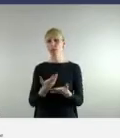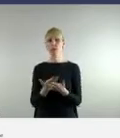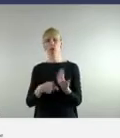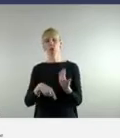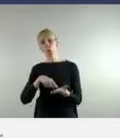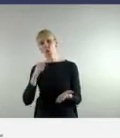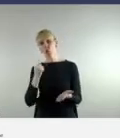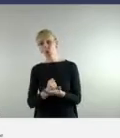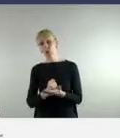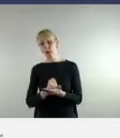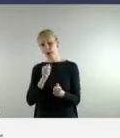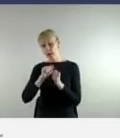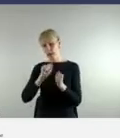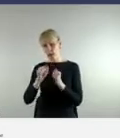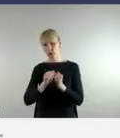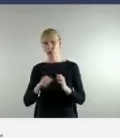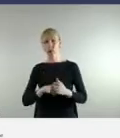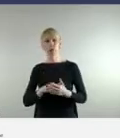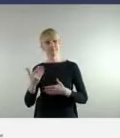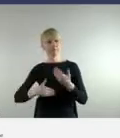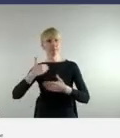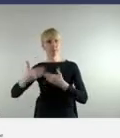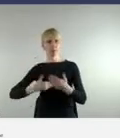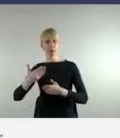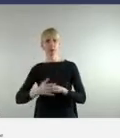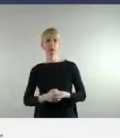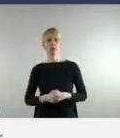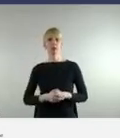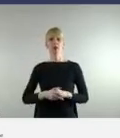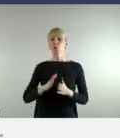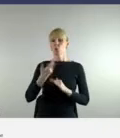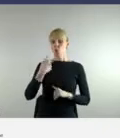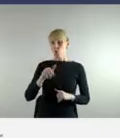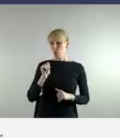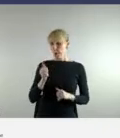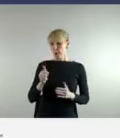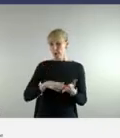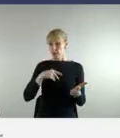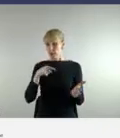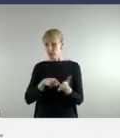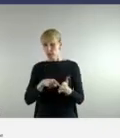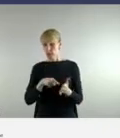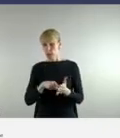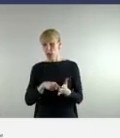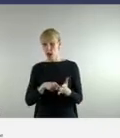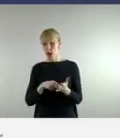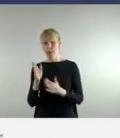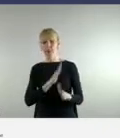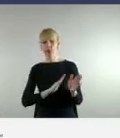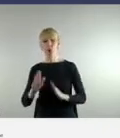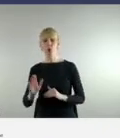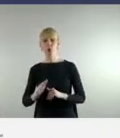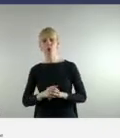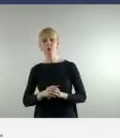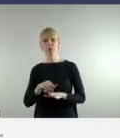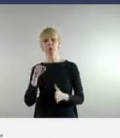and preparedness is to prepare to face crisis and serious incidents, to work systematically with social security